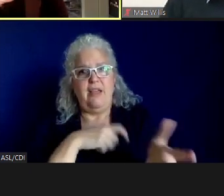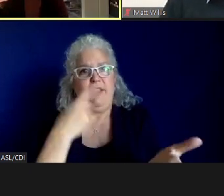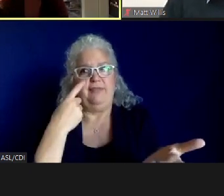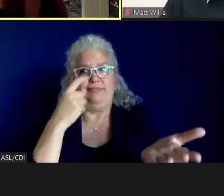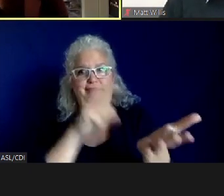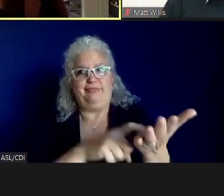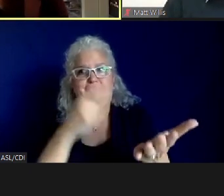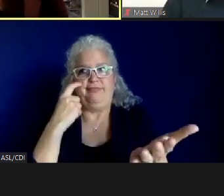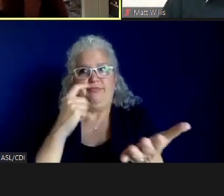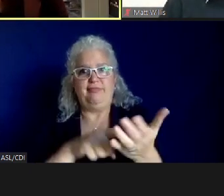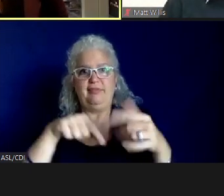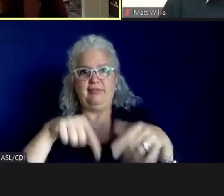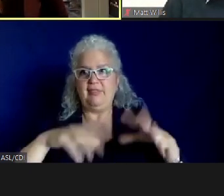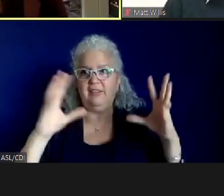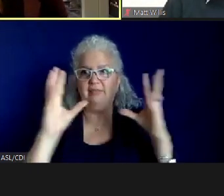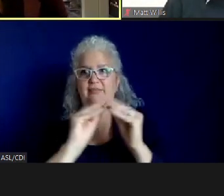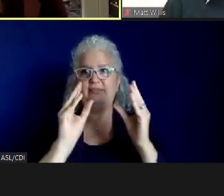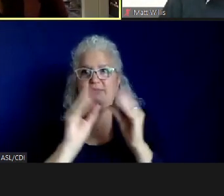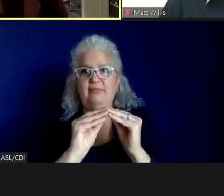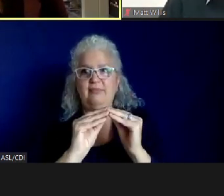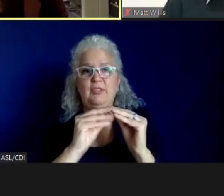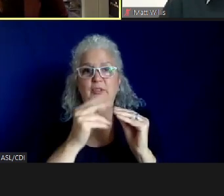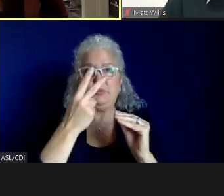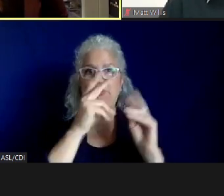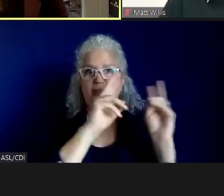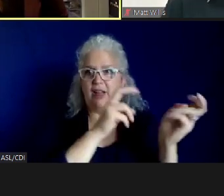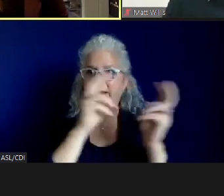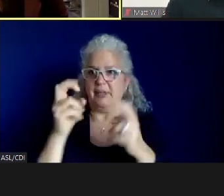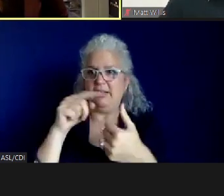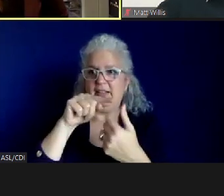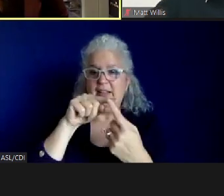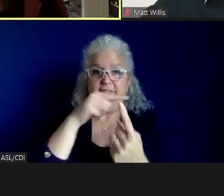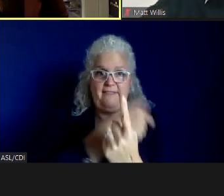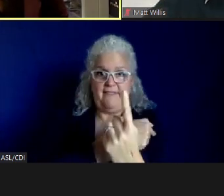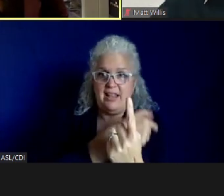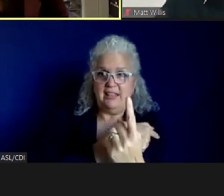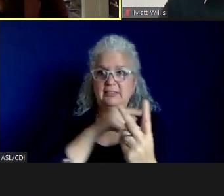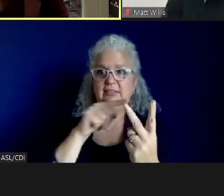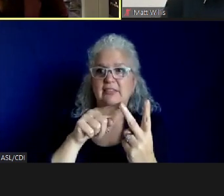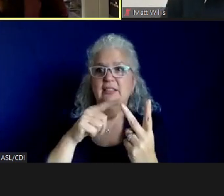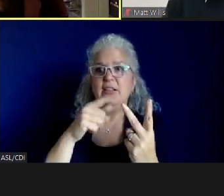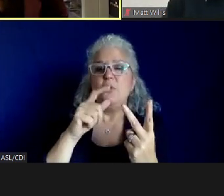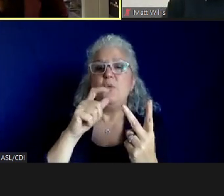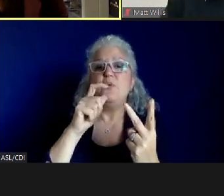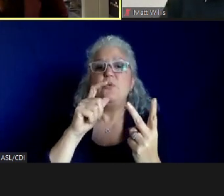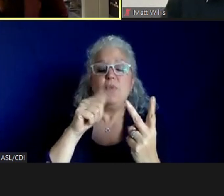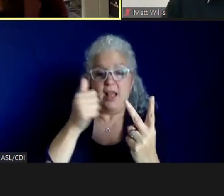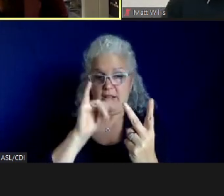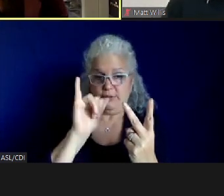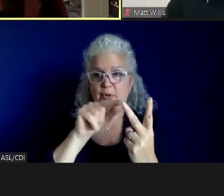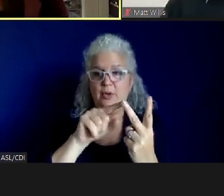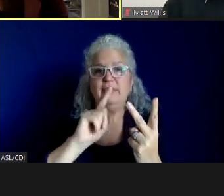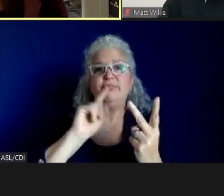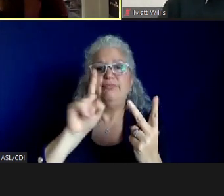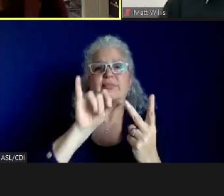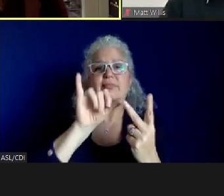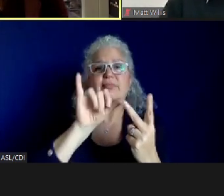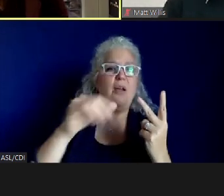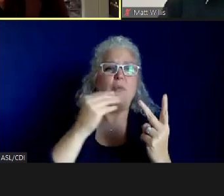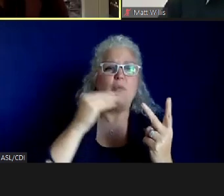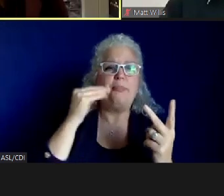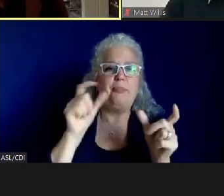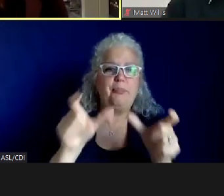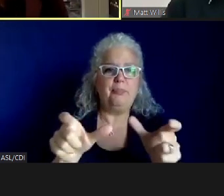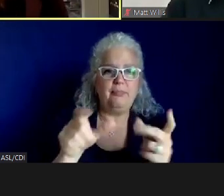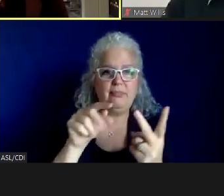vaccines, and the other, obviously, our stay-at-home order. And so I do want to address a few